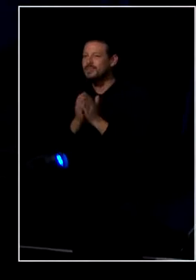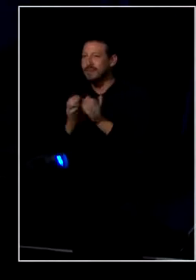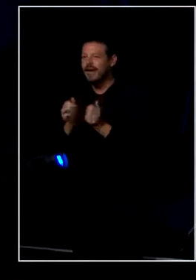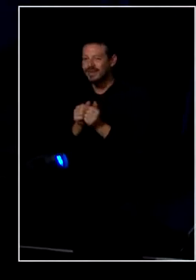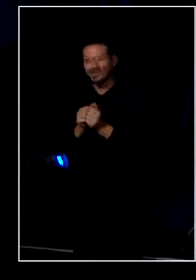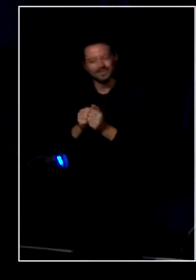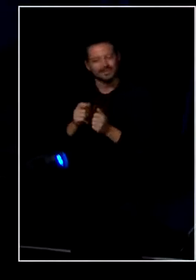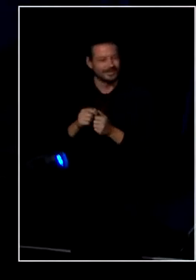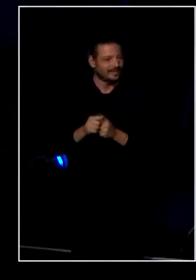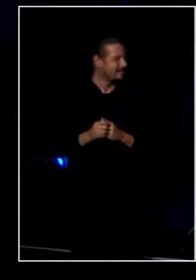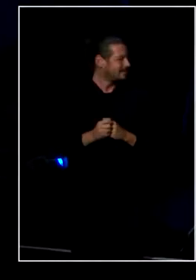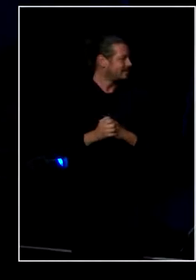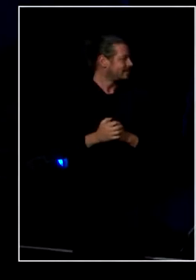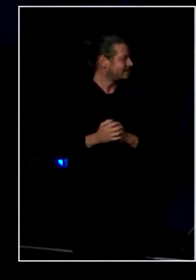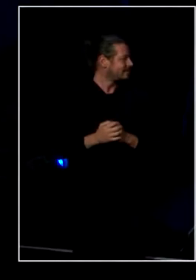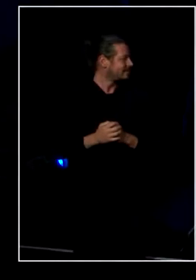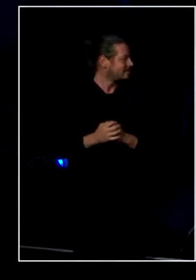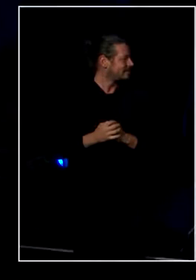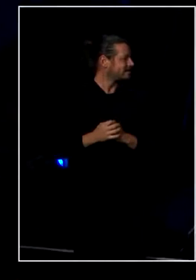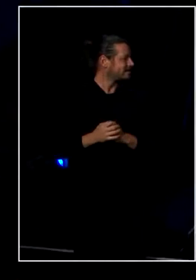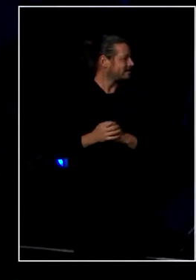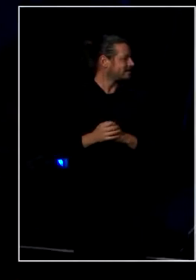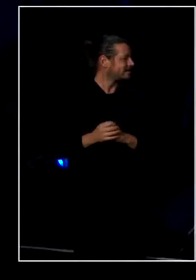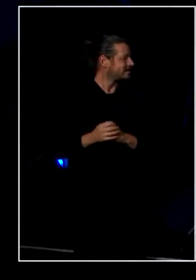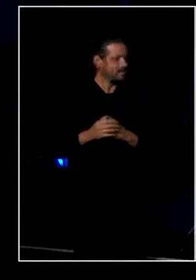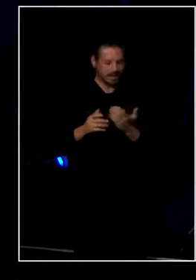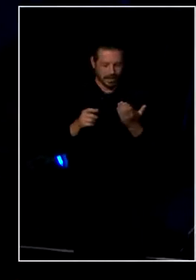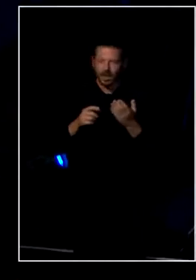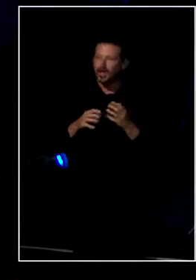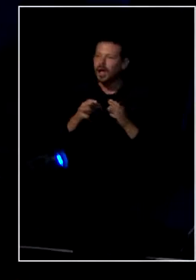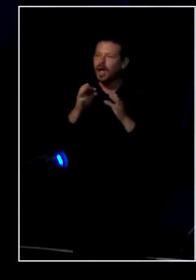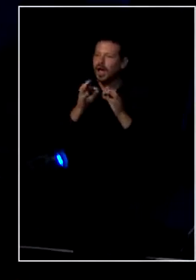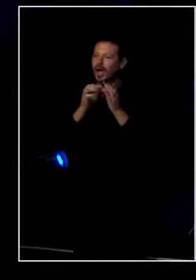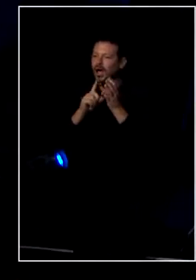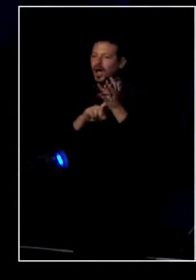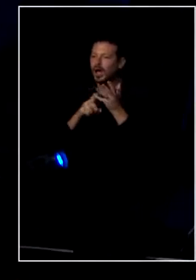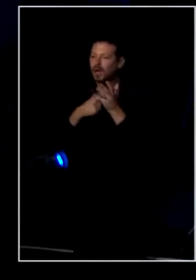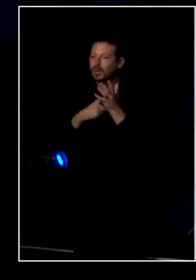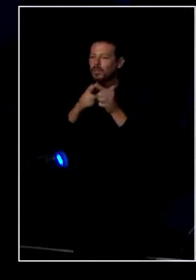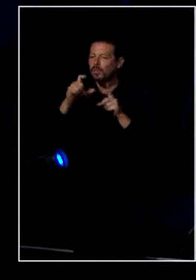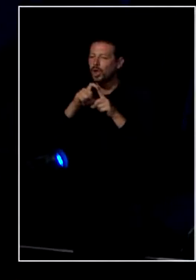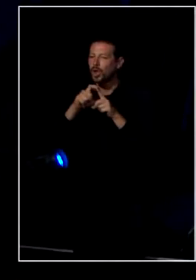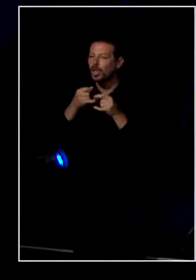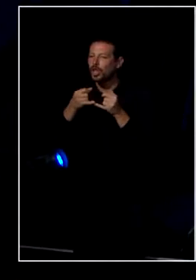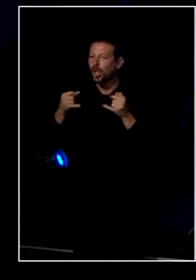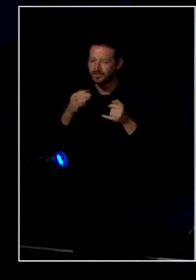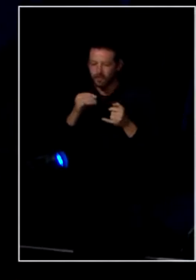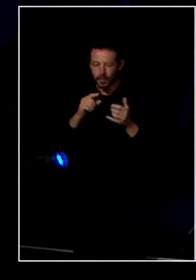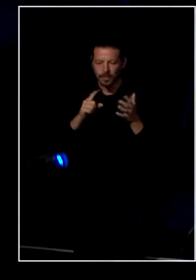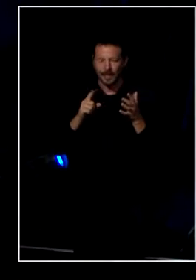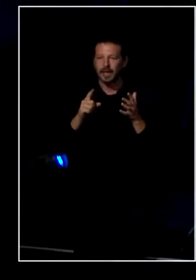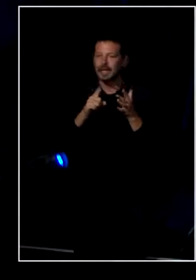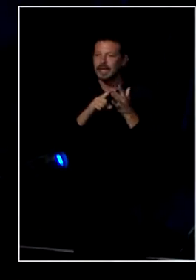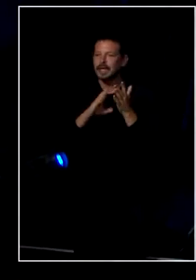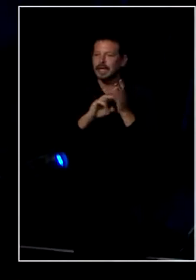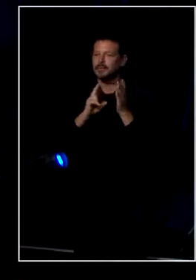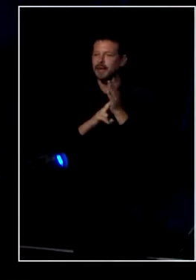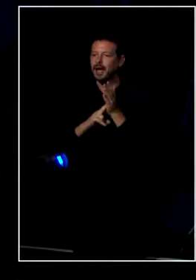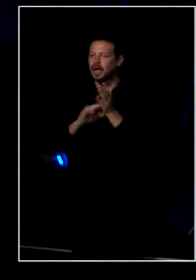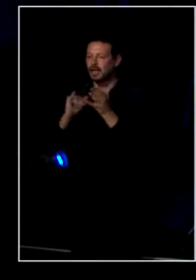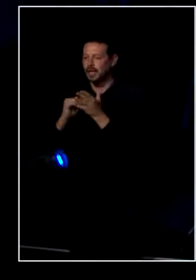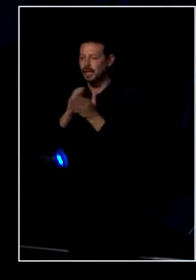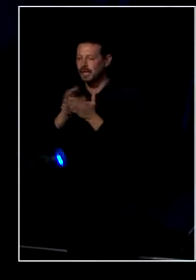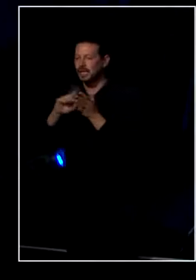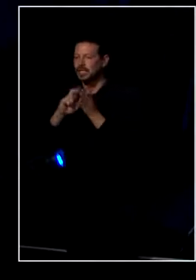coming. It's by Blurred Lines by Iman Shanu. I hope that